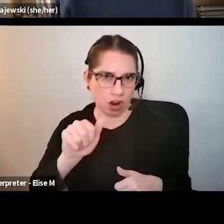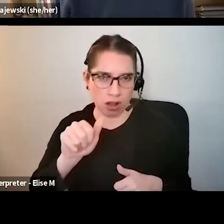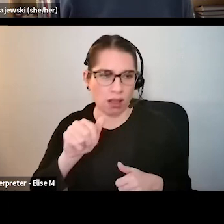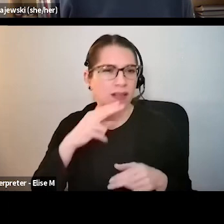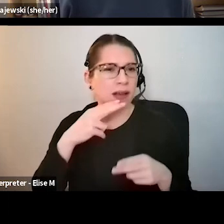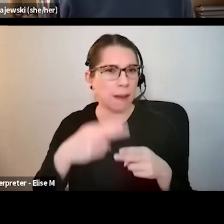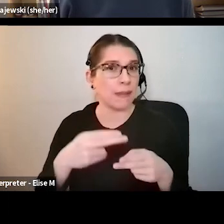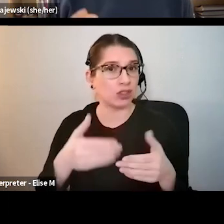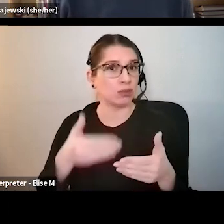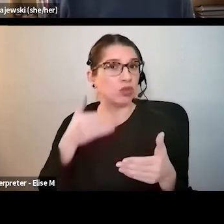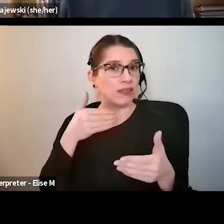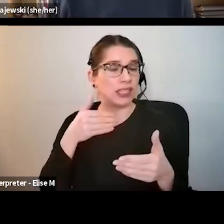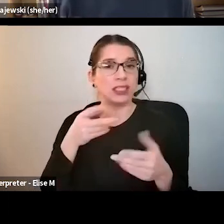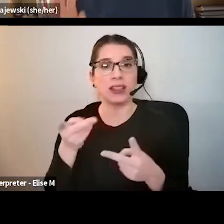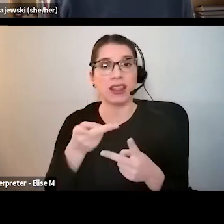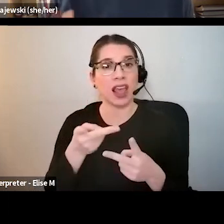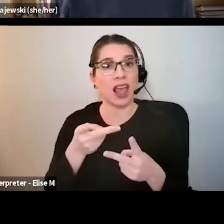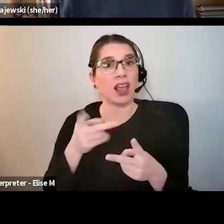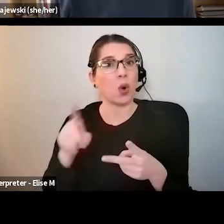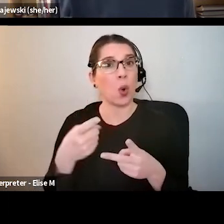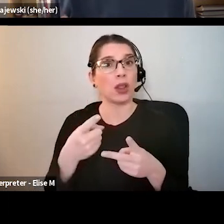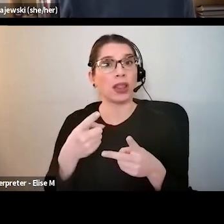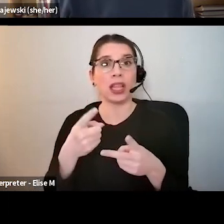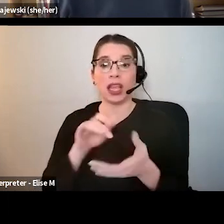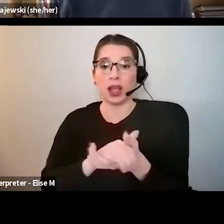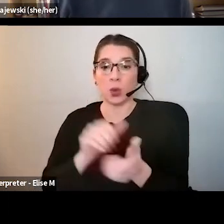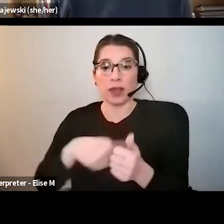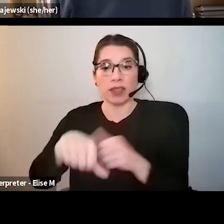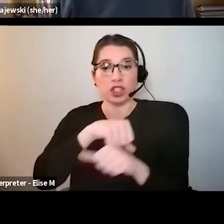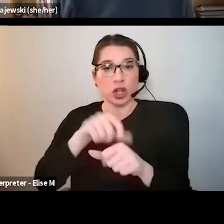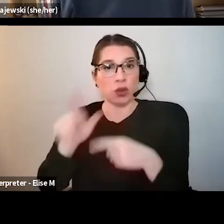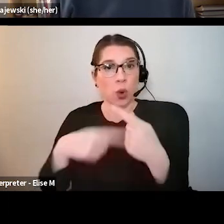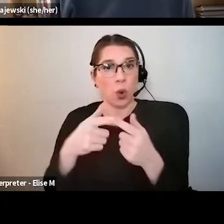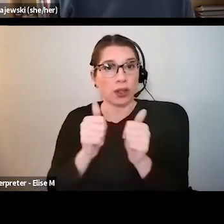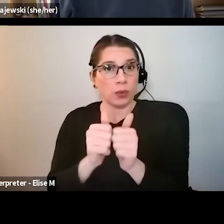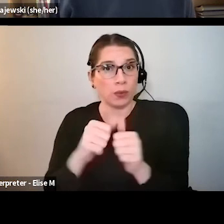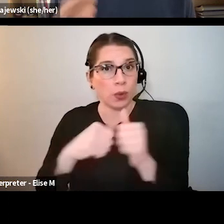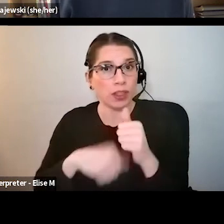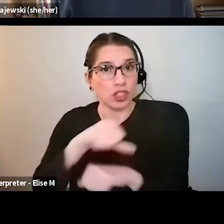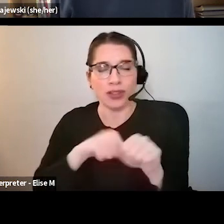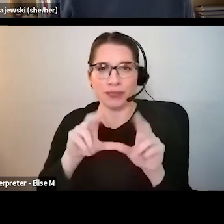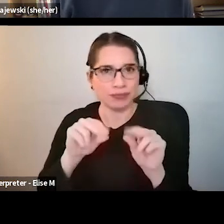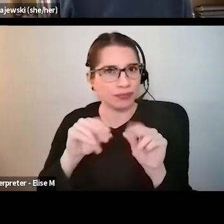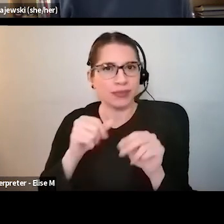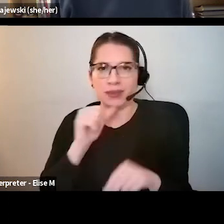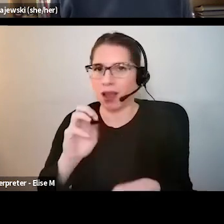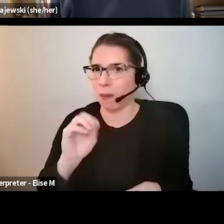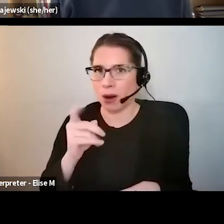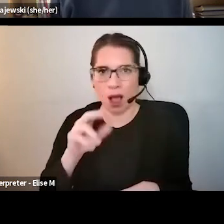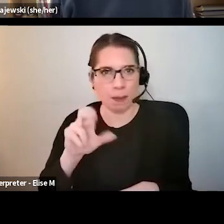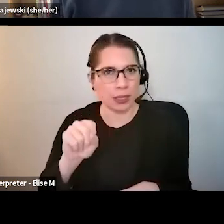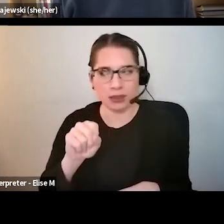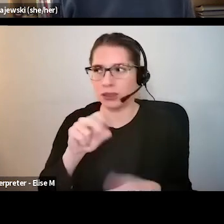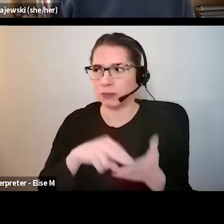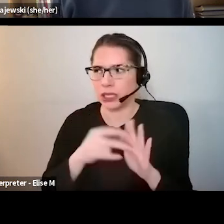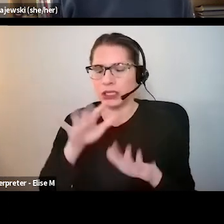was monogamous, and that created heightened jealousy and tumult in their relationship. And many interpret this painting